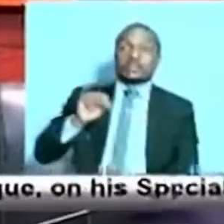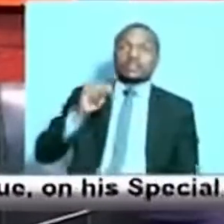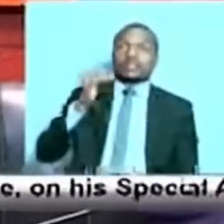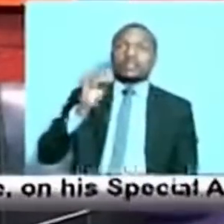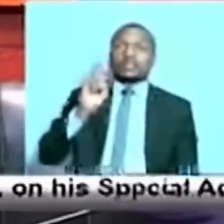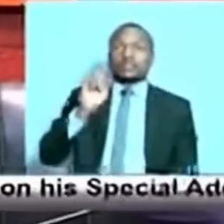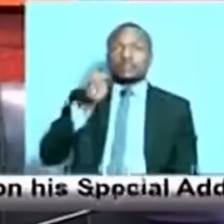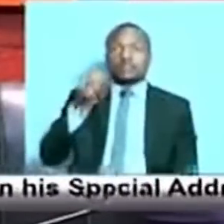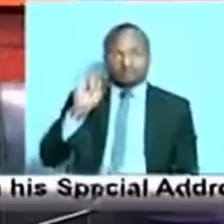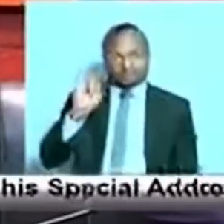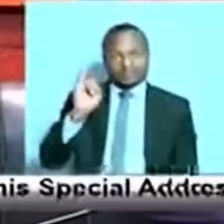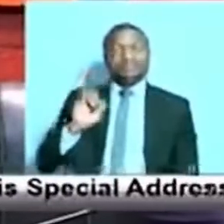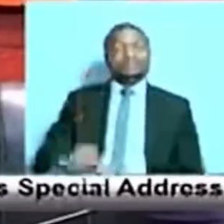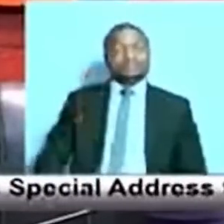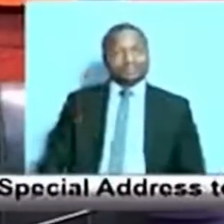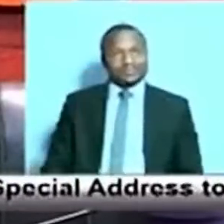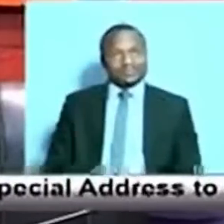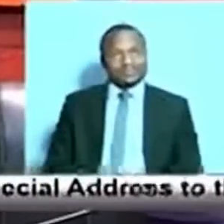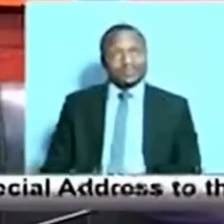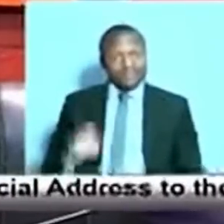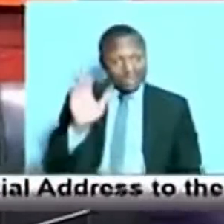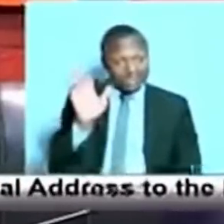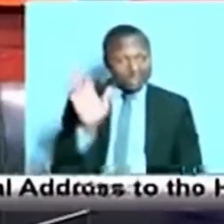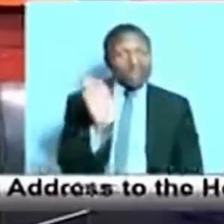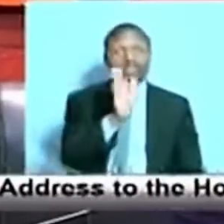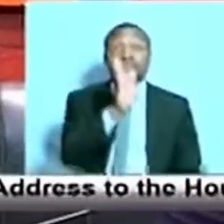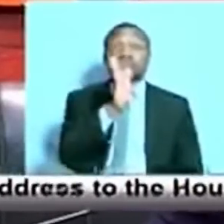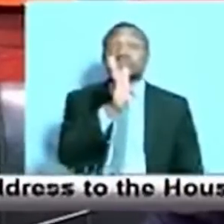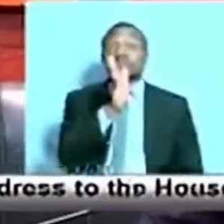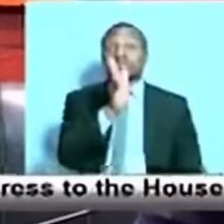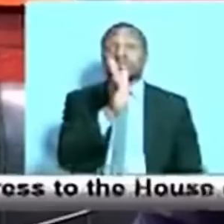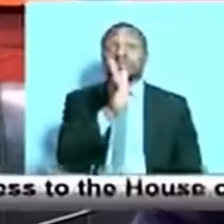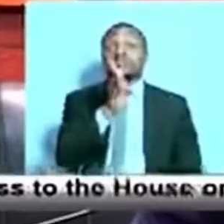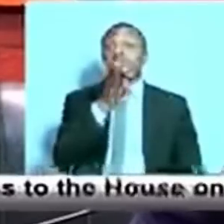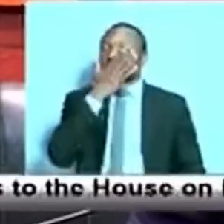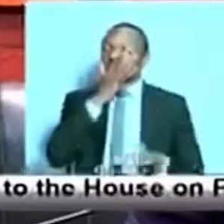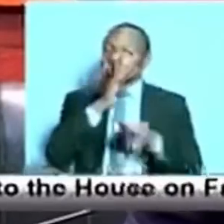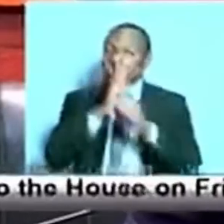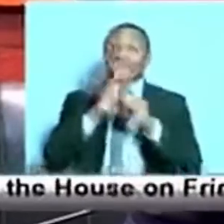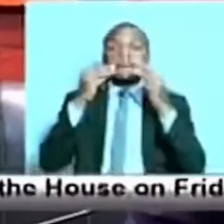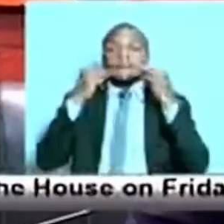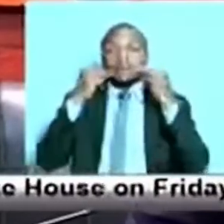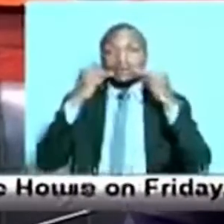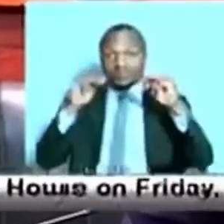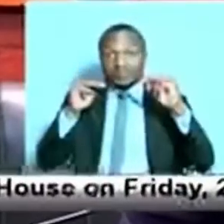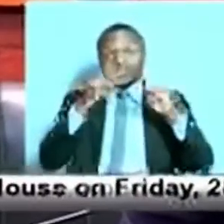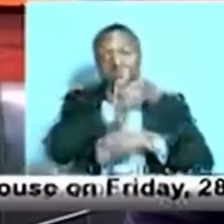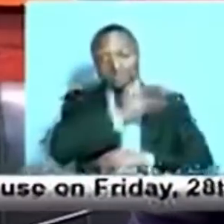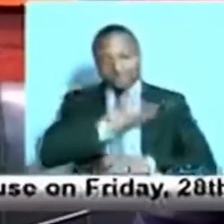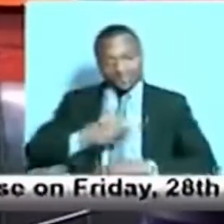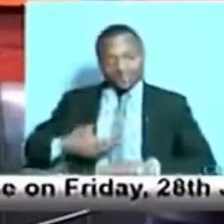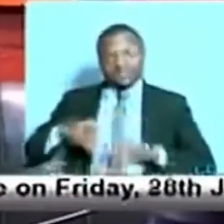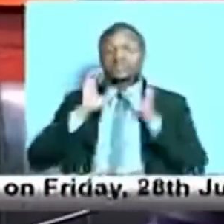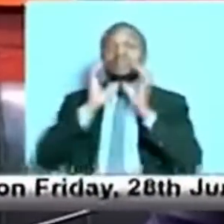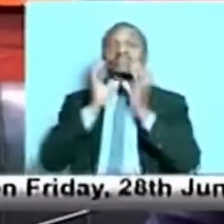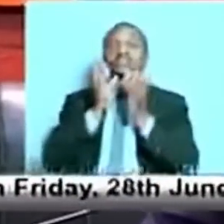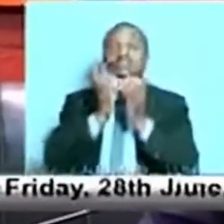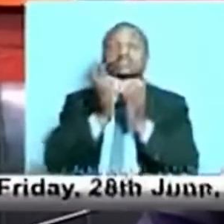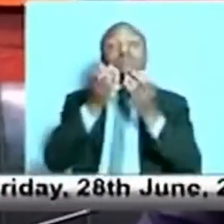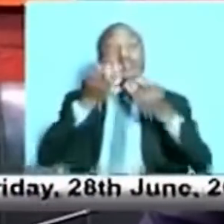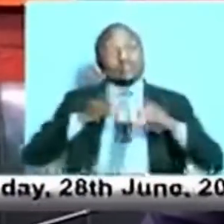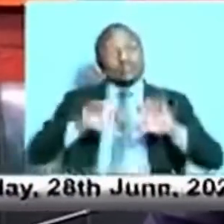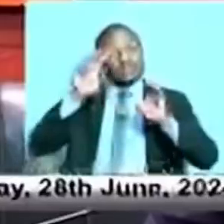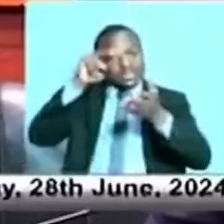the Republic of Mozambique, for his reassuring message of the commitment by Mozambique to continue standing